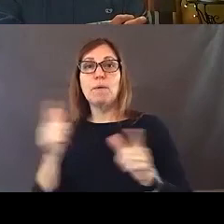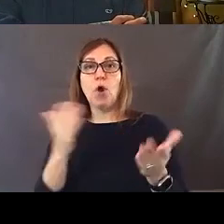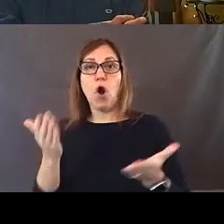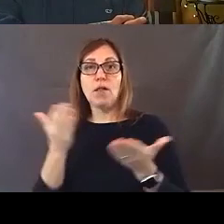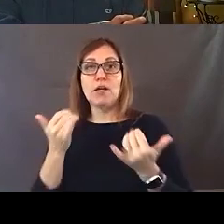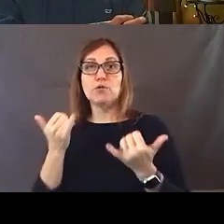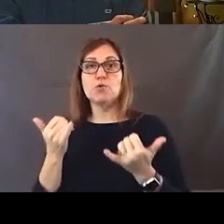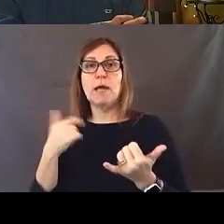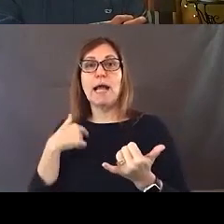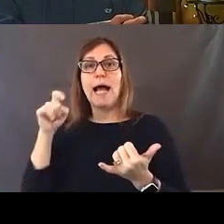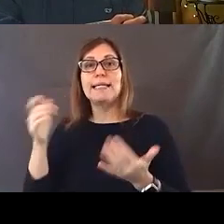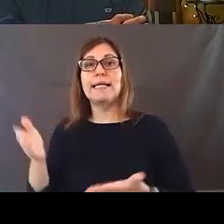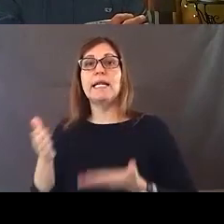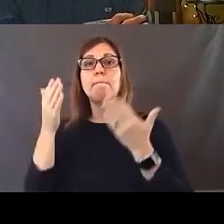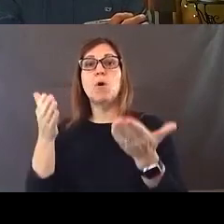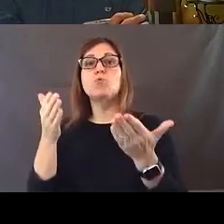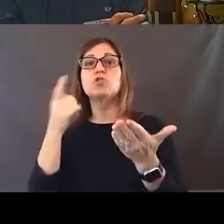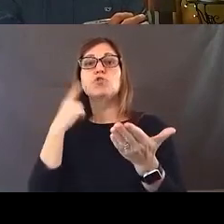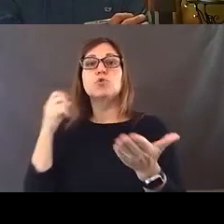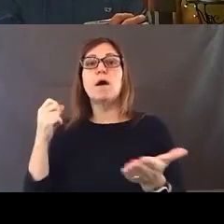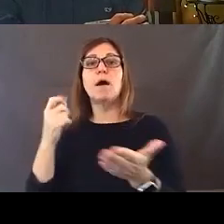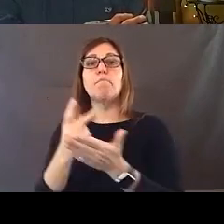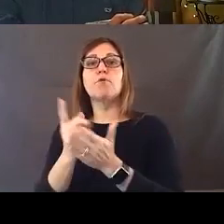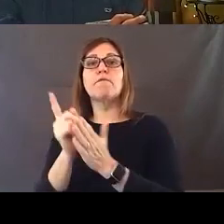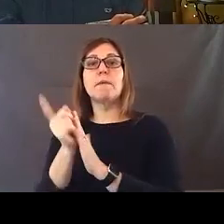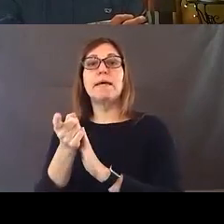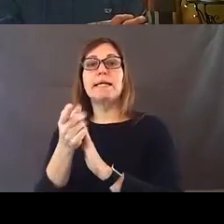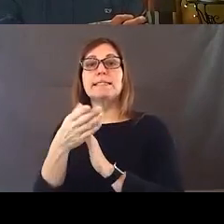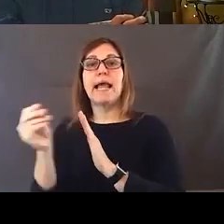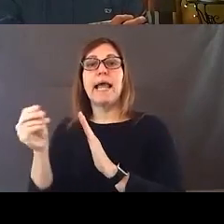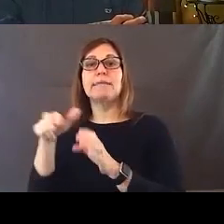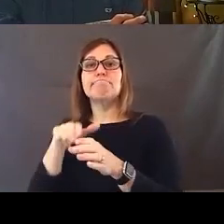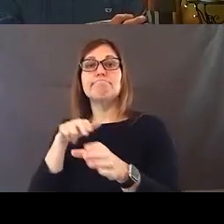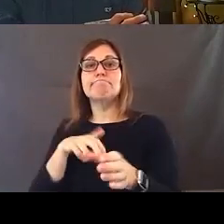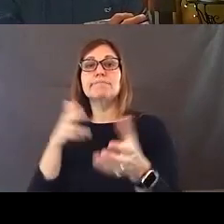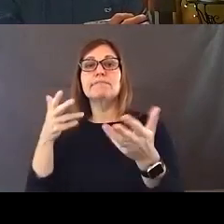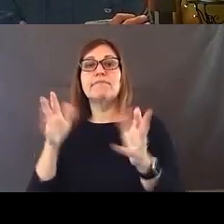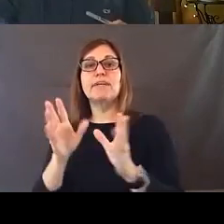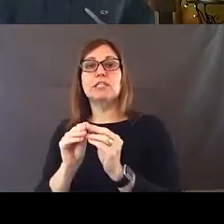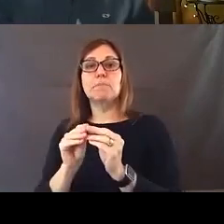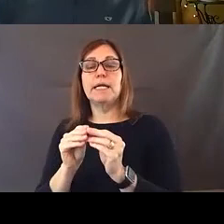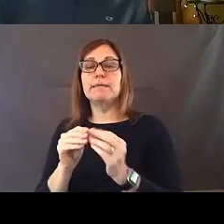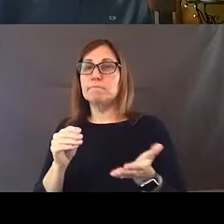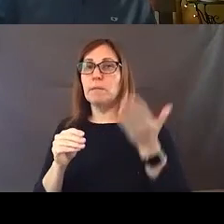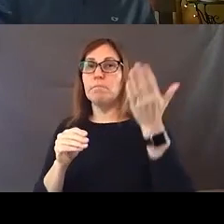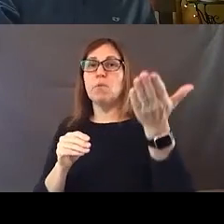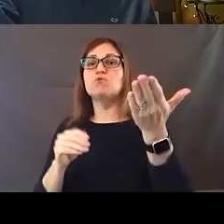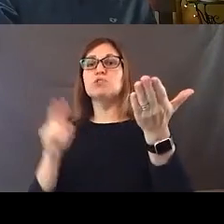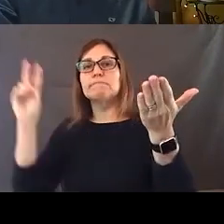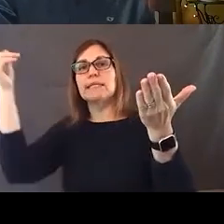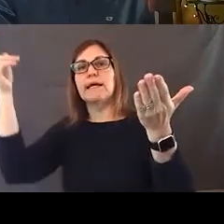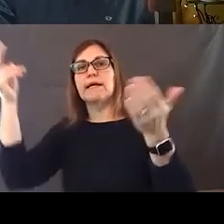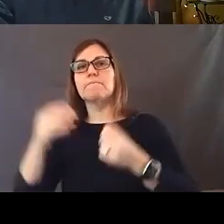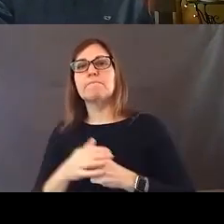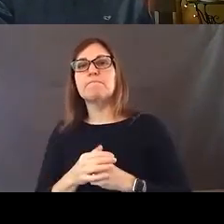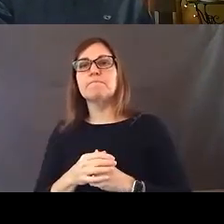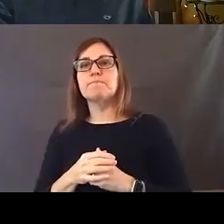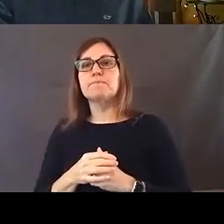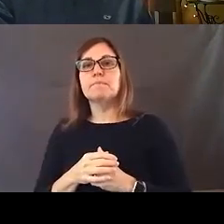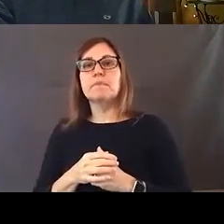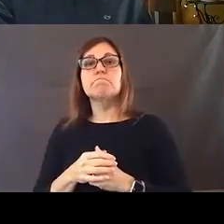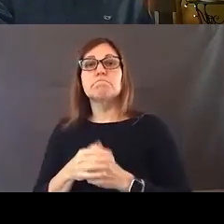need a motion to approve the minutes and adjourn the meeting. So moved. Second. All those